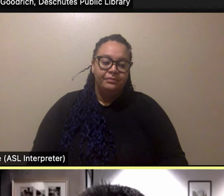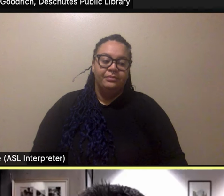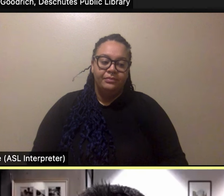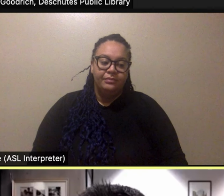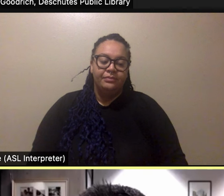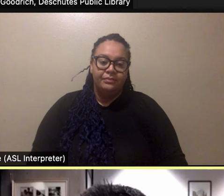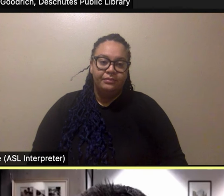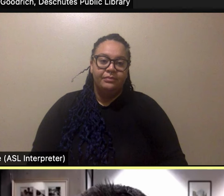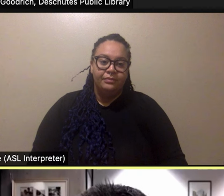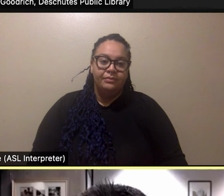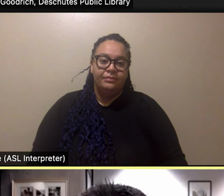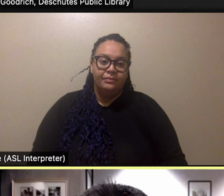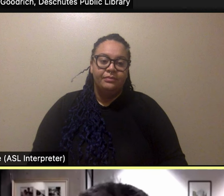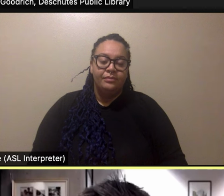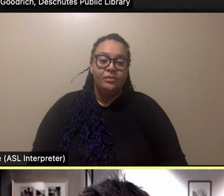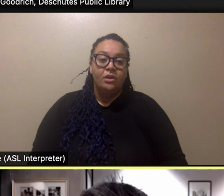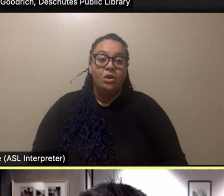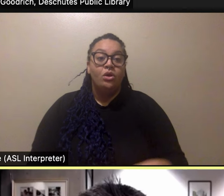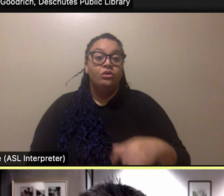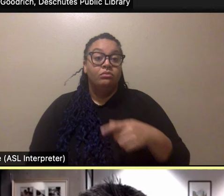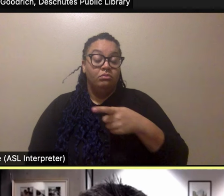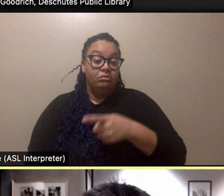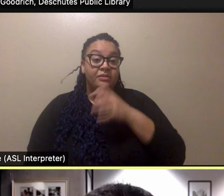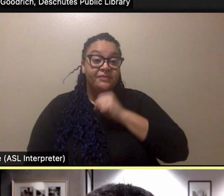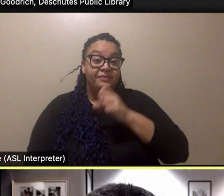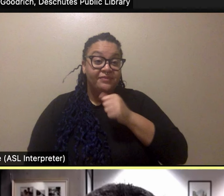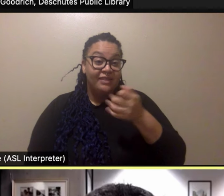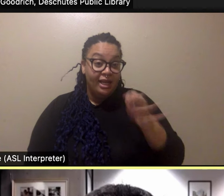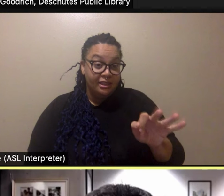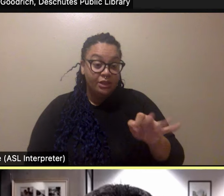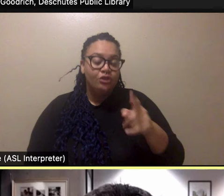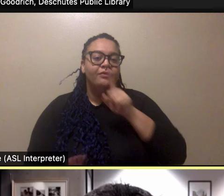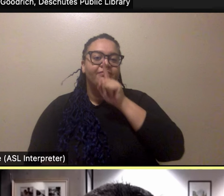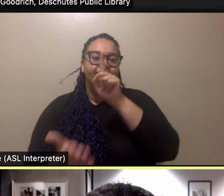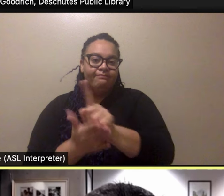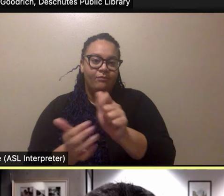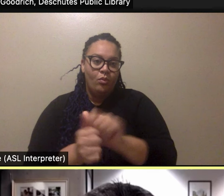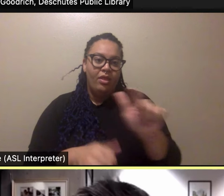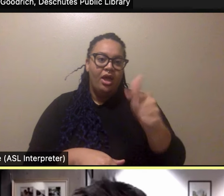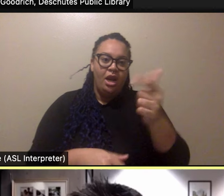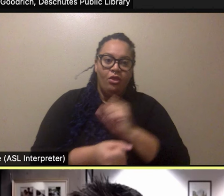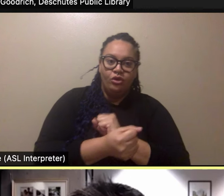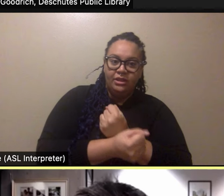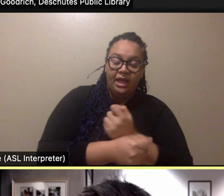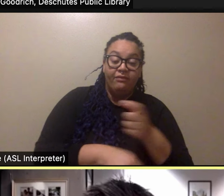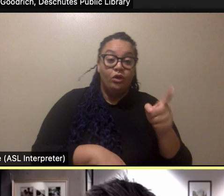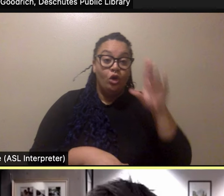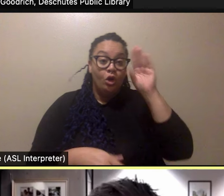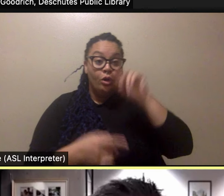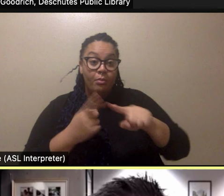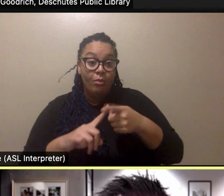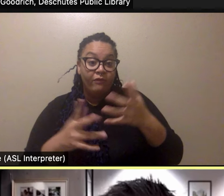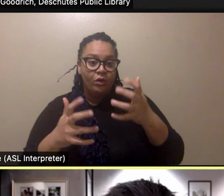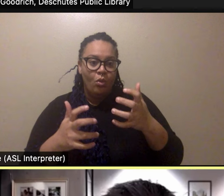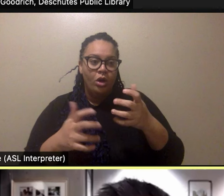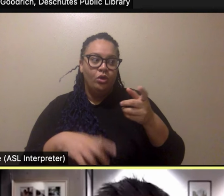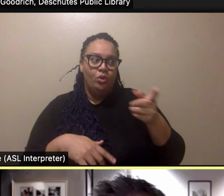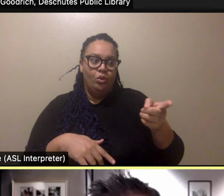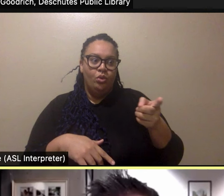When she was 19, she fell in love with another slave on a neighboring farm, and her boyfriend wanted her to stop